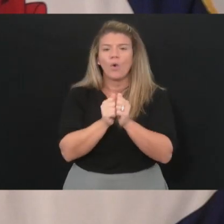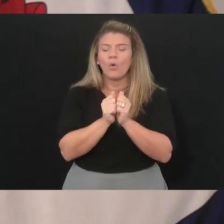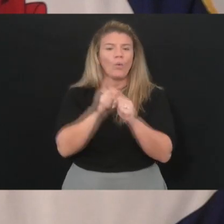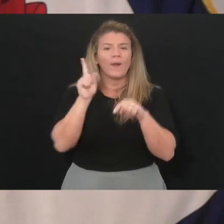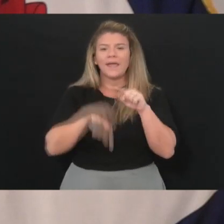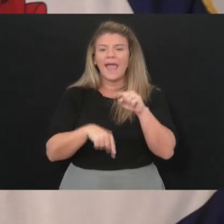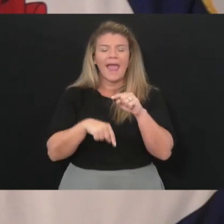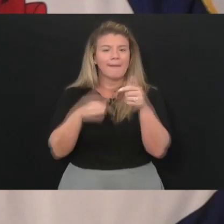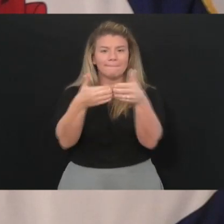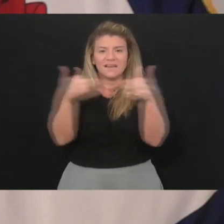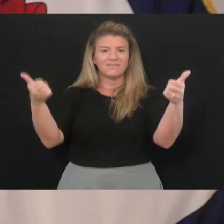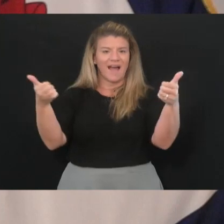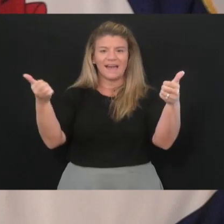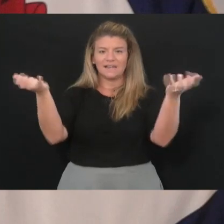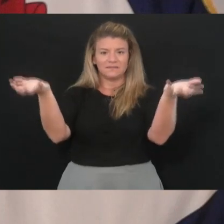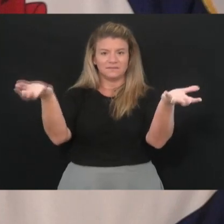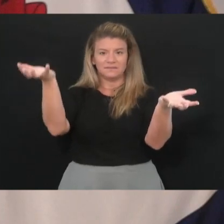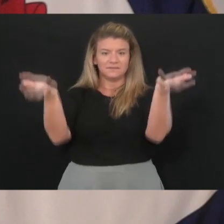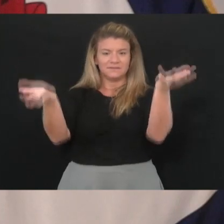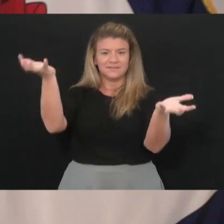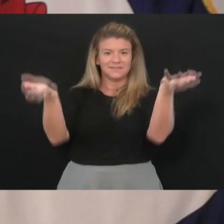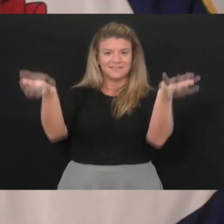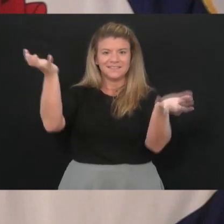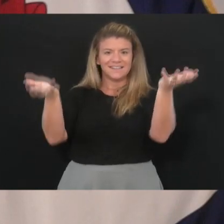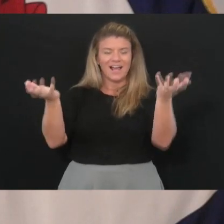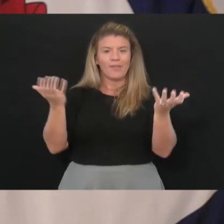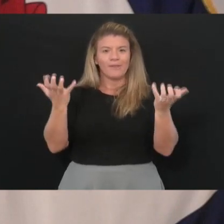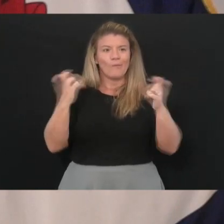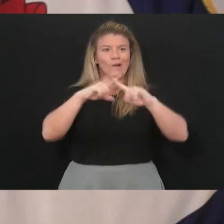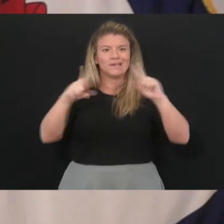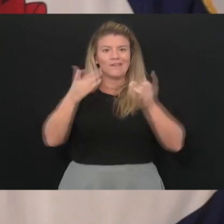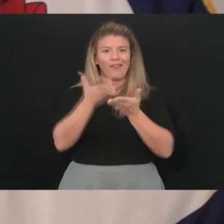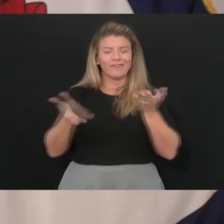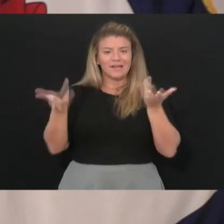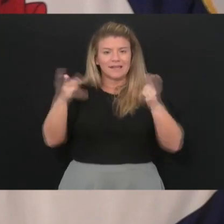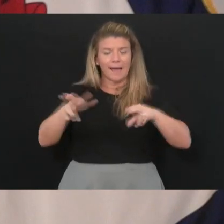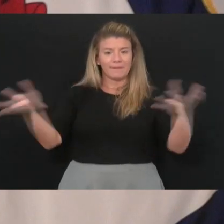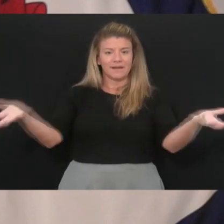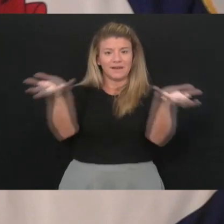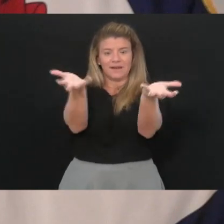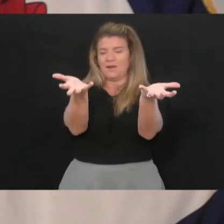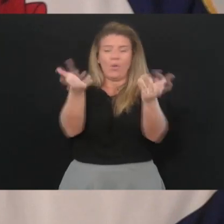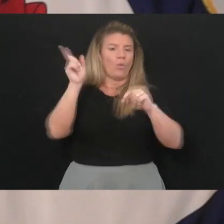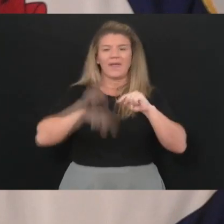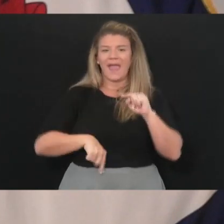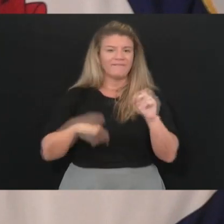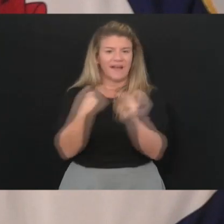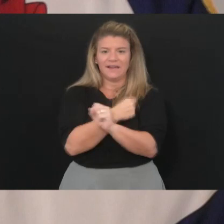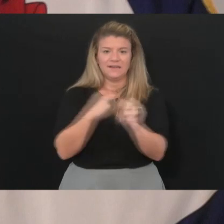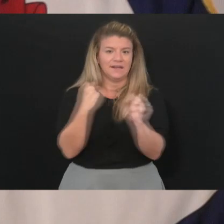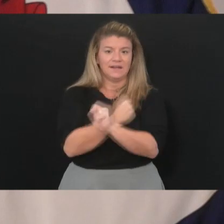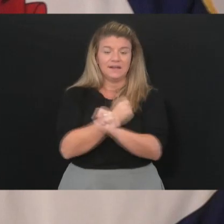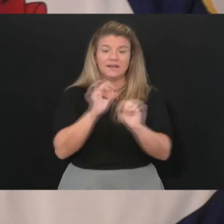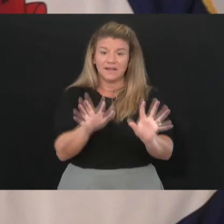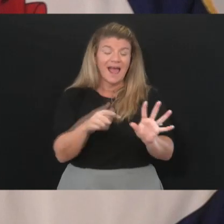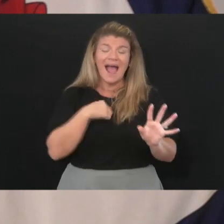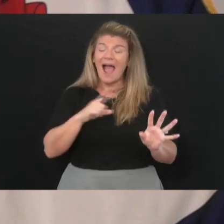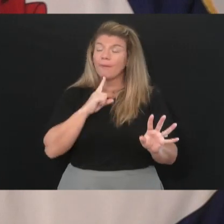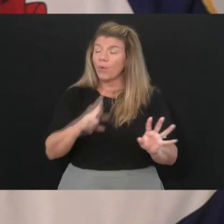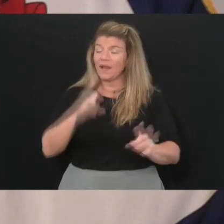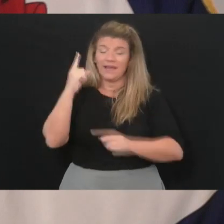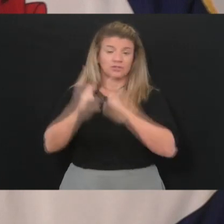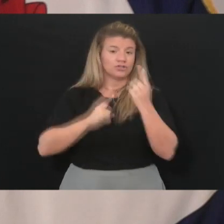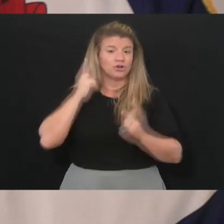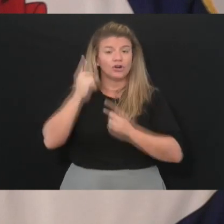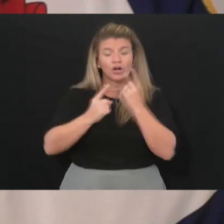side are demanding one thing and others on the other side are demanding something else. I'm really concerned. I'm really